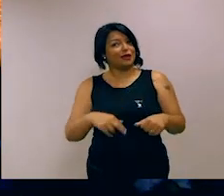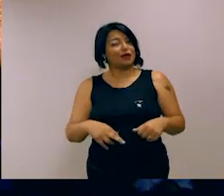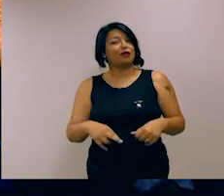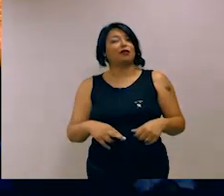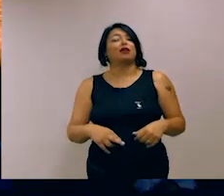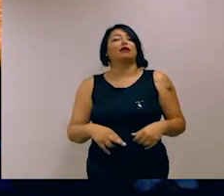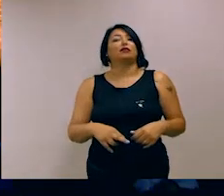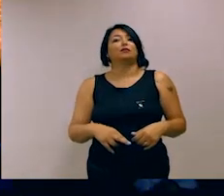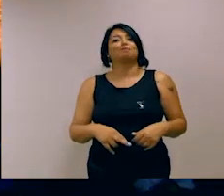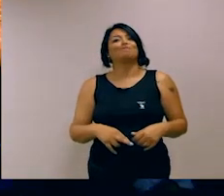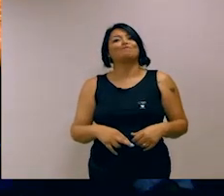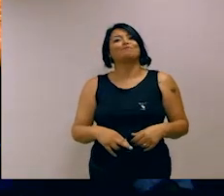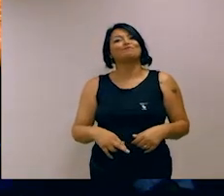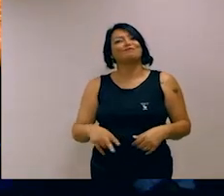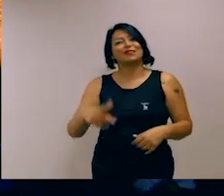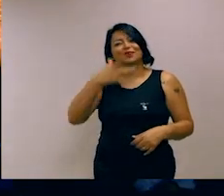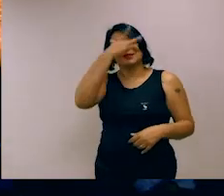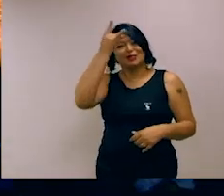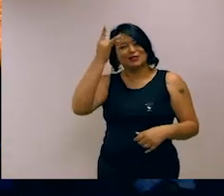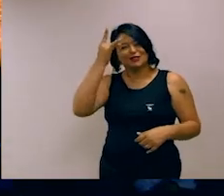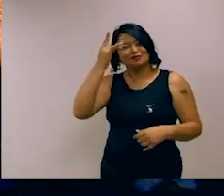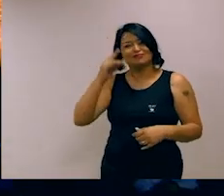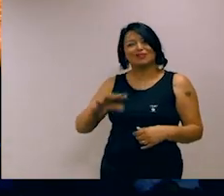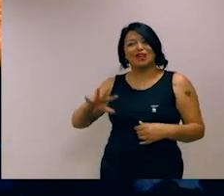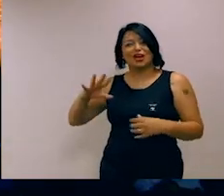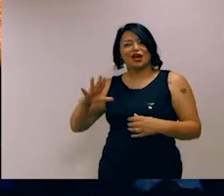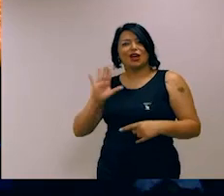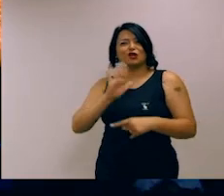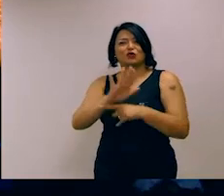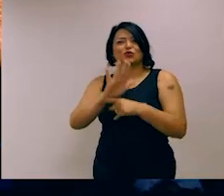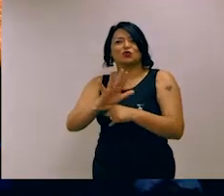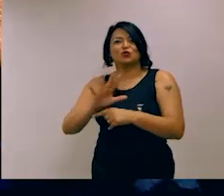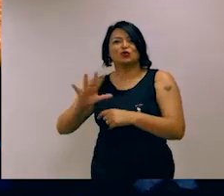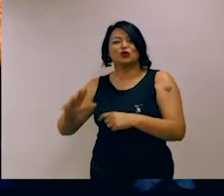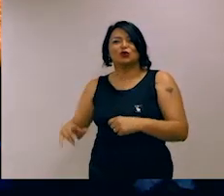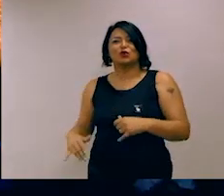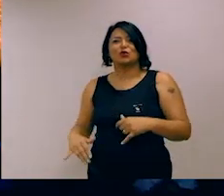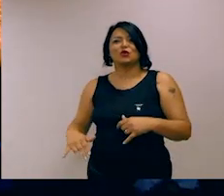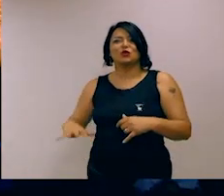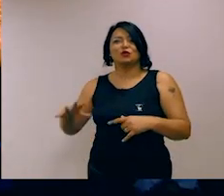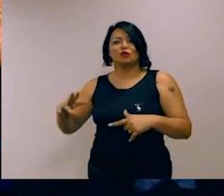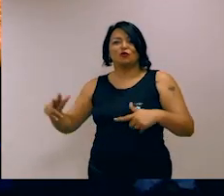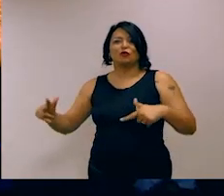I'm going to call Brazilian heroes onto the stage. Yes, people.